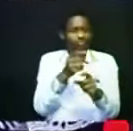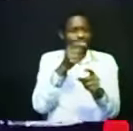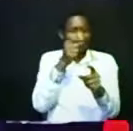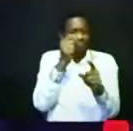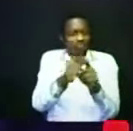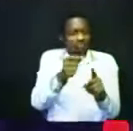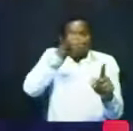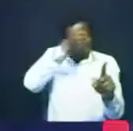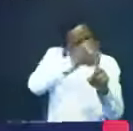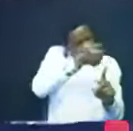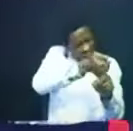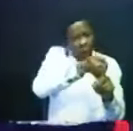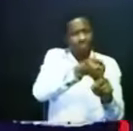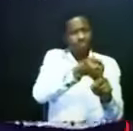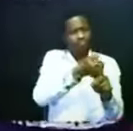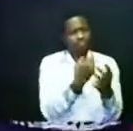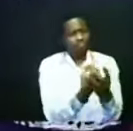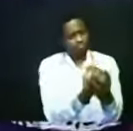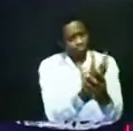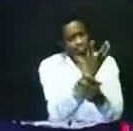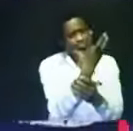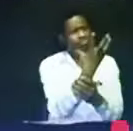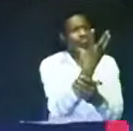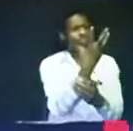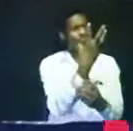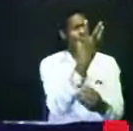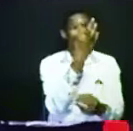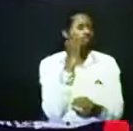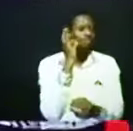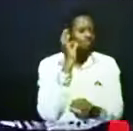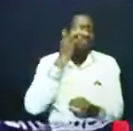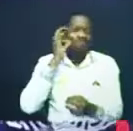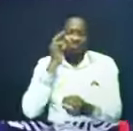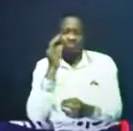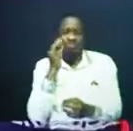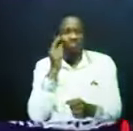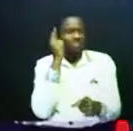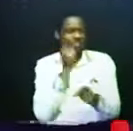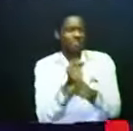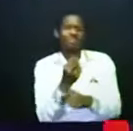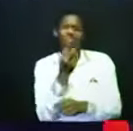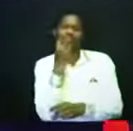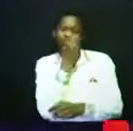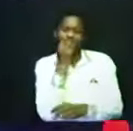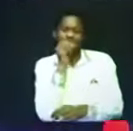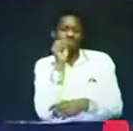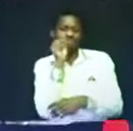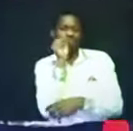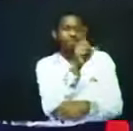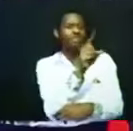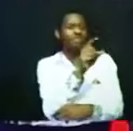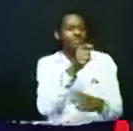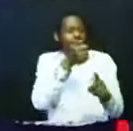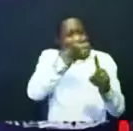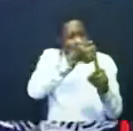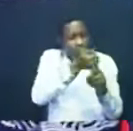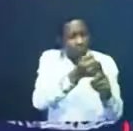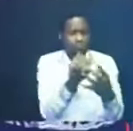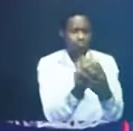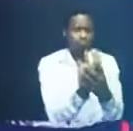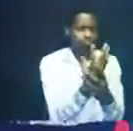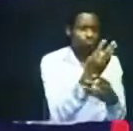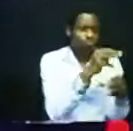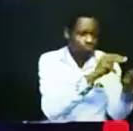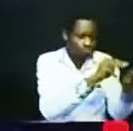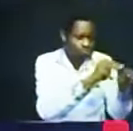Bibia mponka ho aso aba na enyini, just release it. Okay, janoma ne nko, and it is bearing fruit. Awu jamuma ne kwa, and it